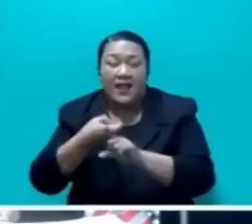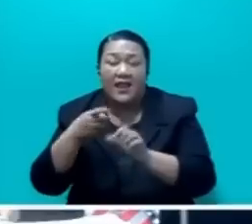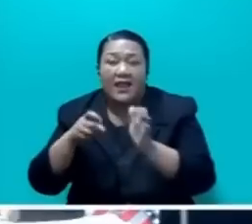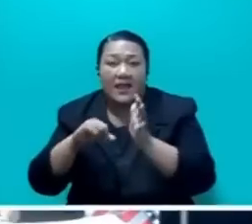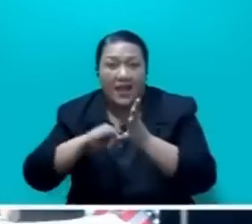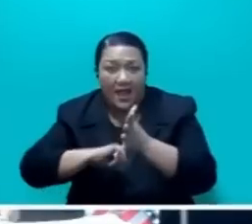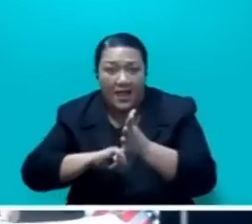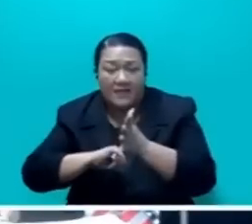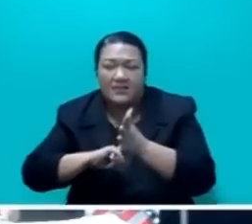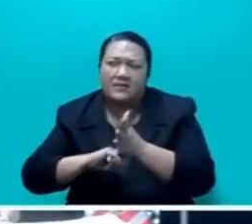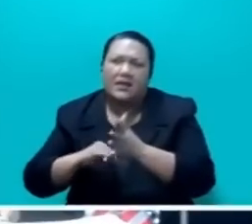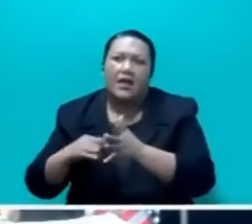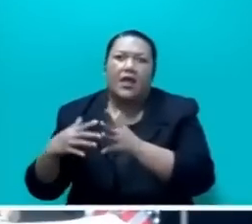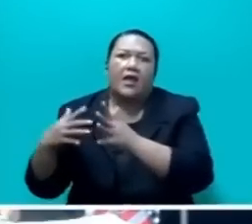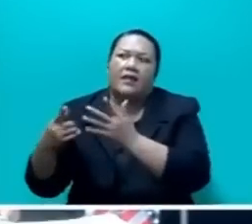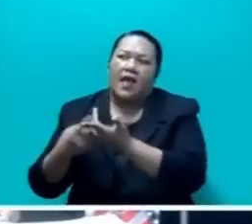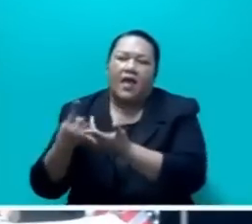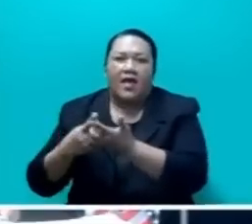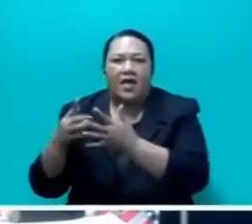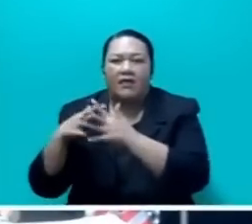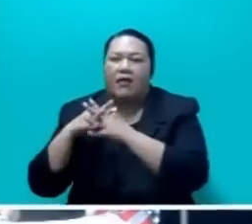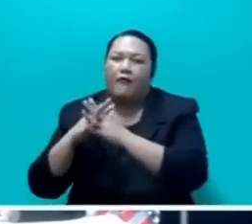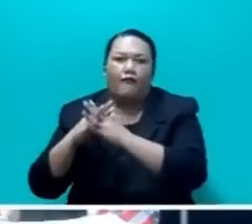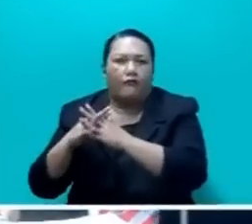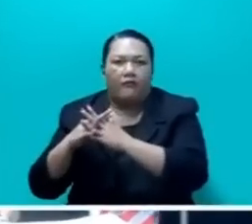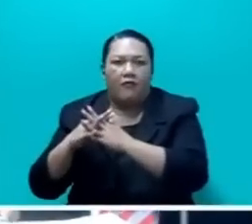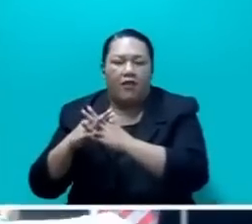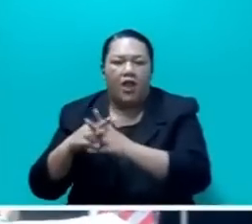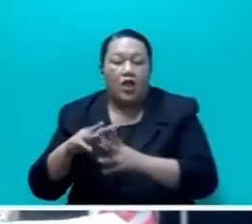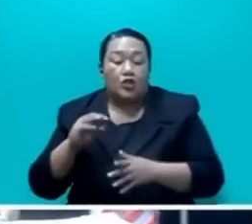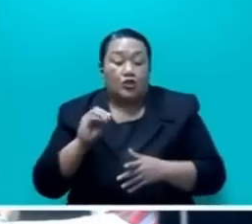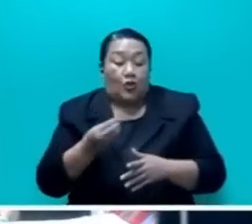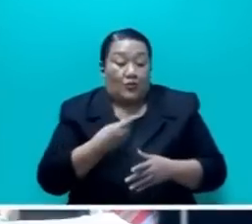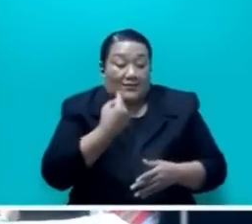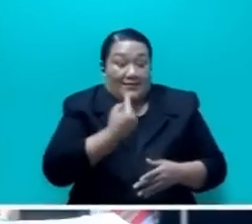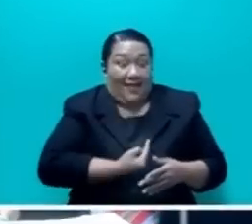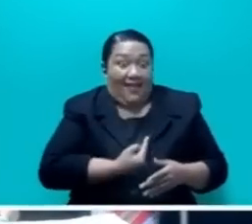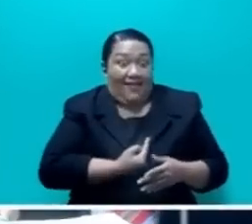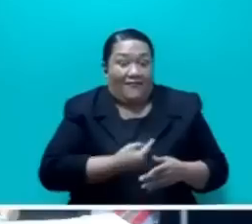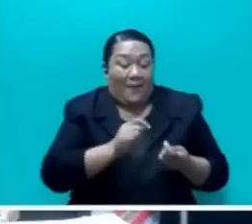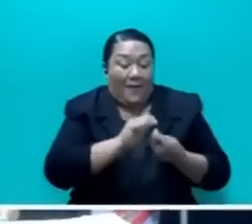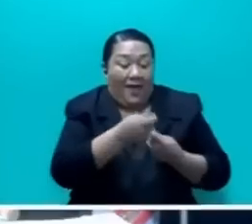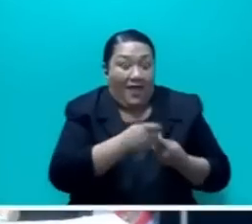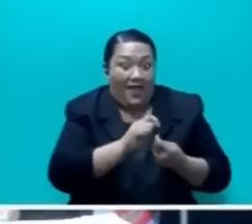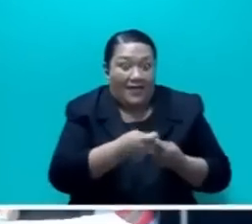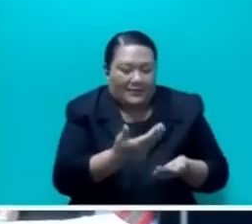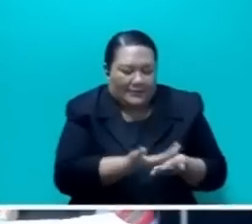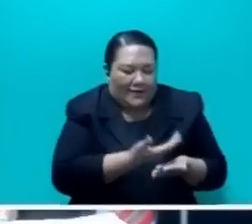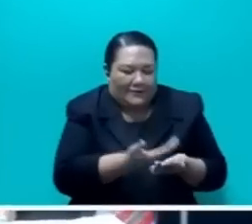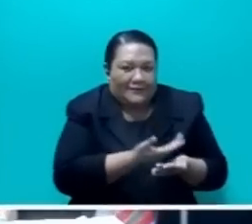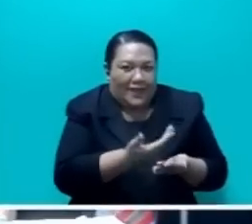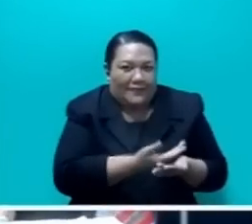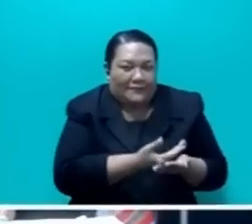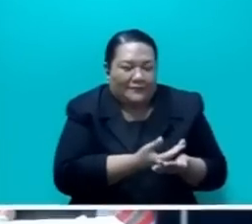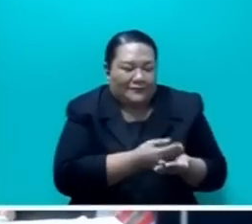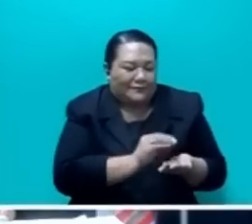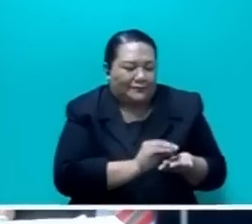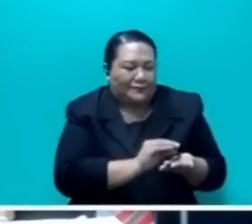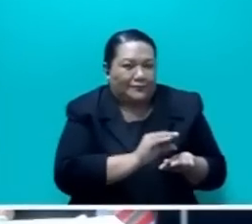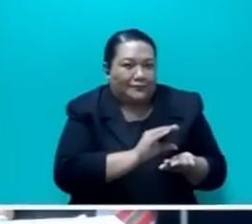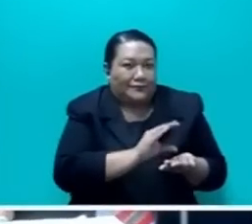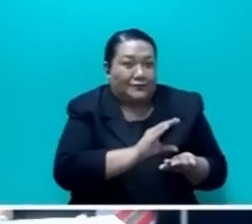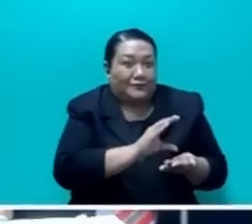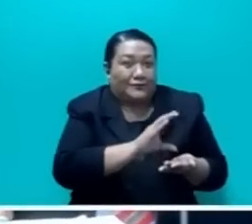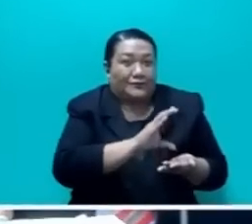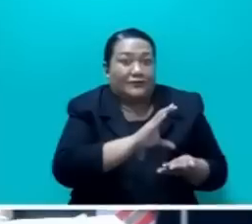were full. He decided to use his personal savings from his business to start a new school to accommodate the students who had no